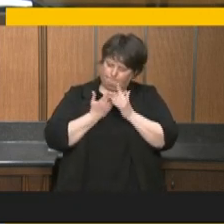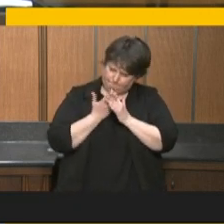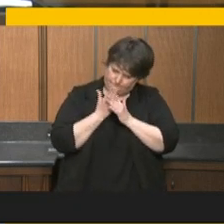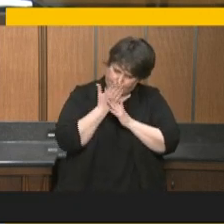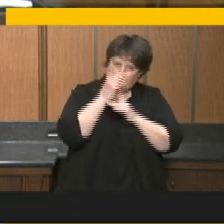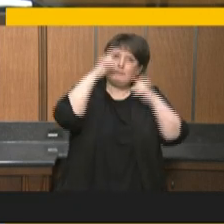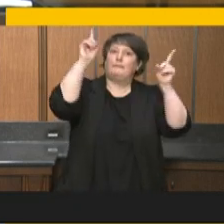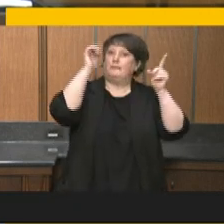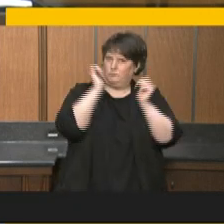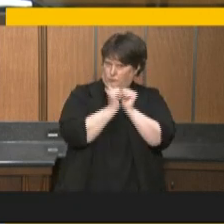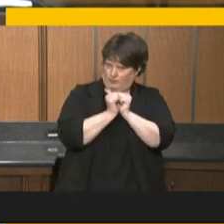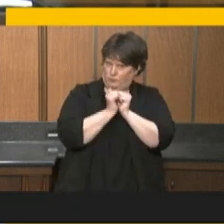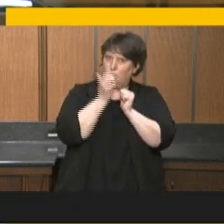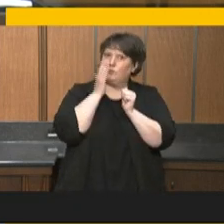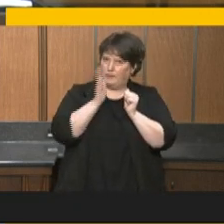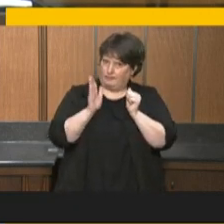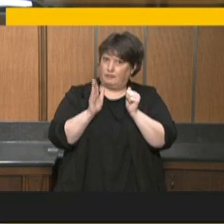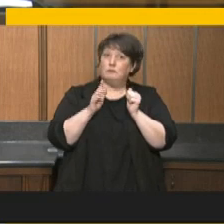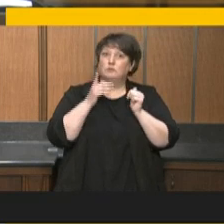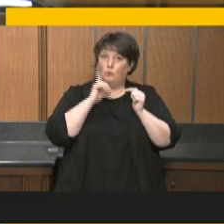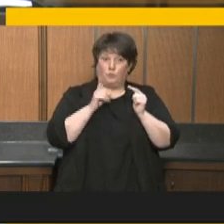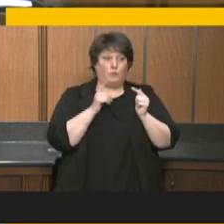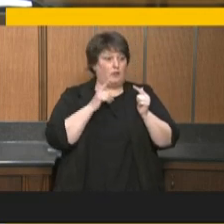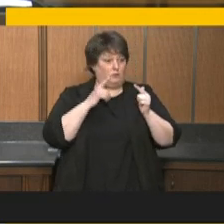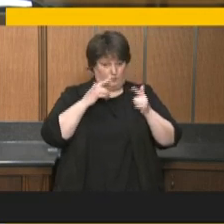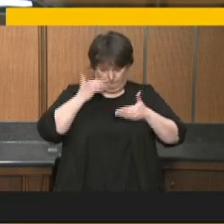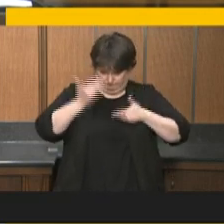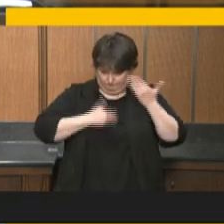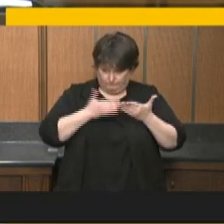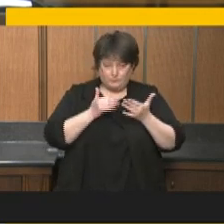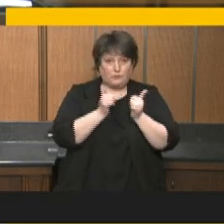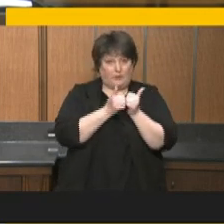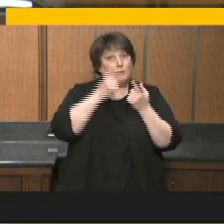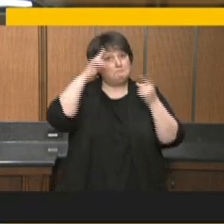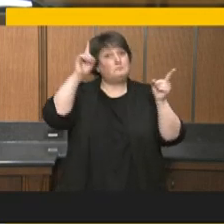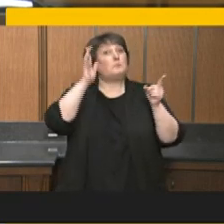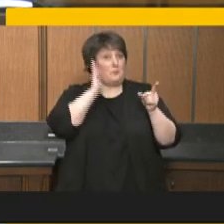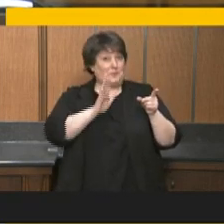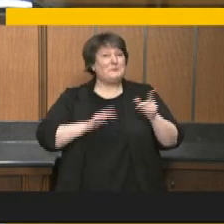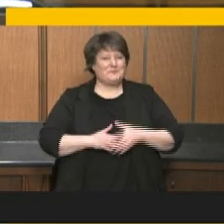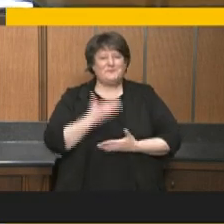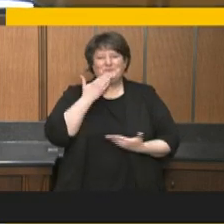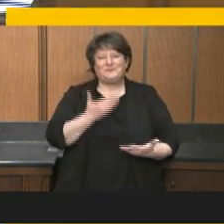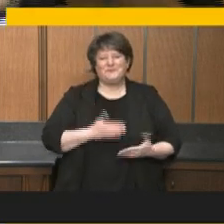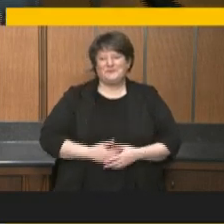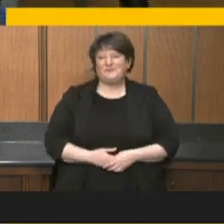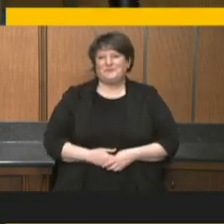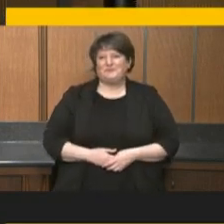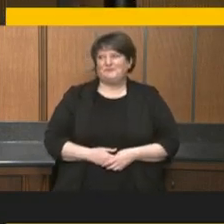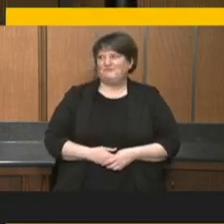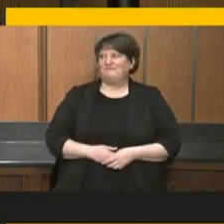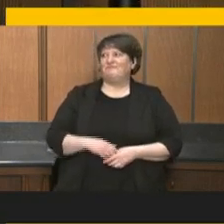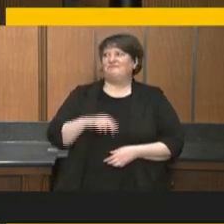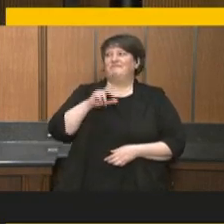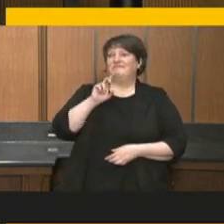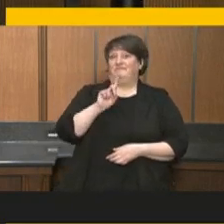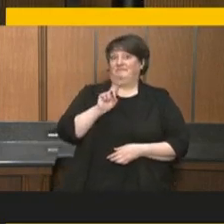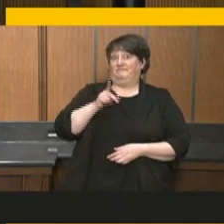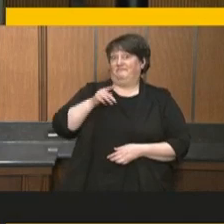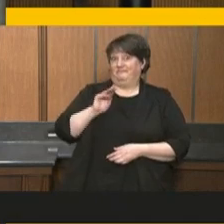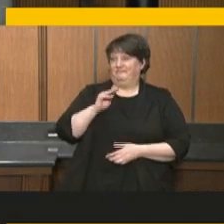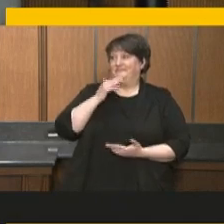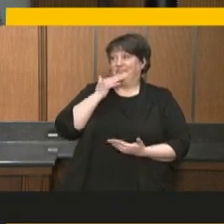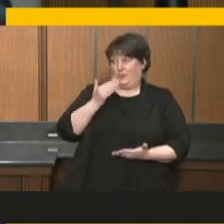We will face it together, and we will get through it together. Merci beaucoup. Thank you. you. Merci, Pablo. Thank you,